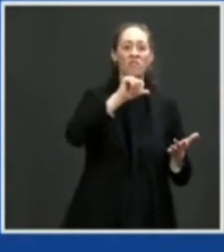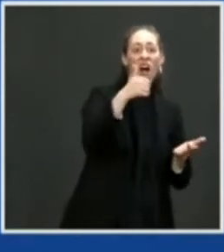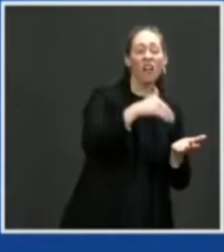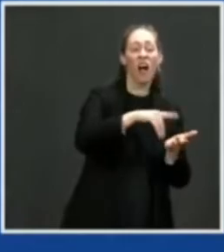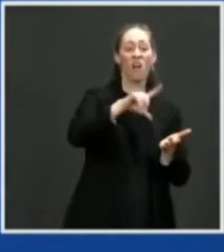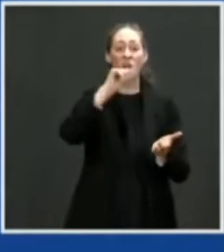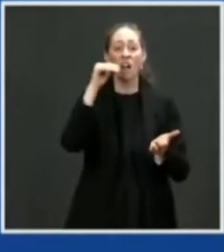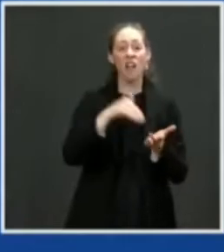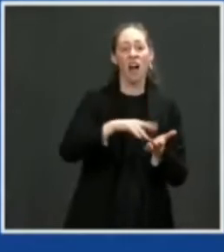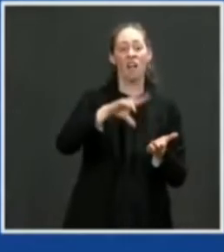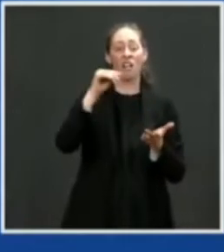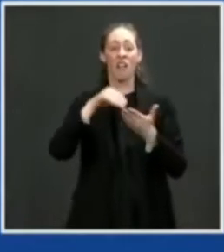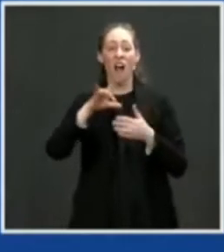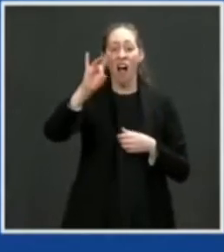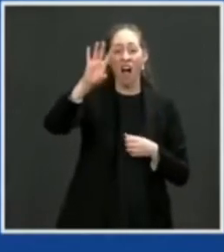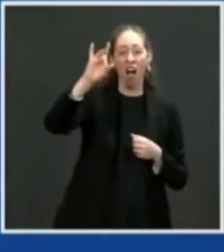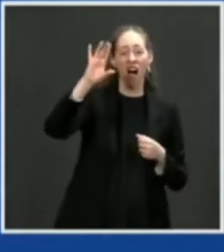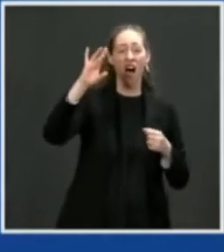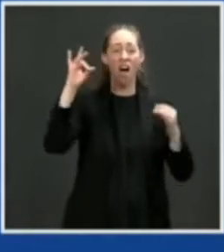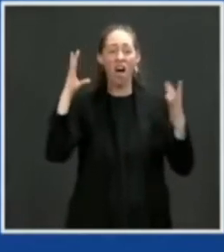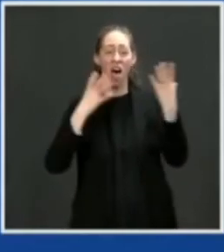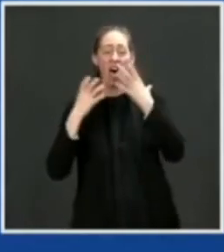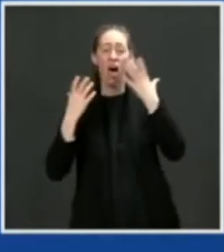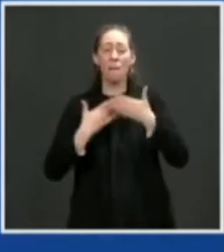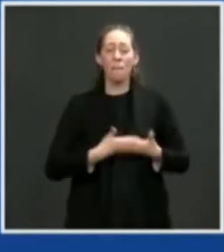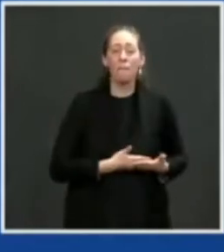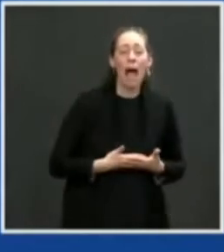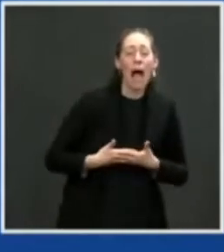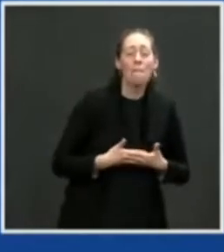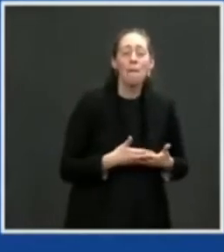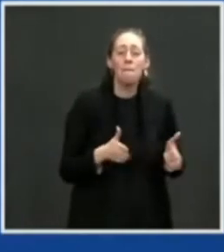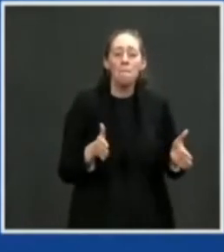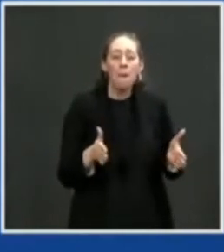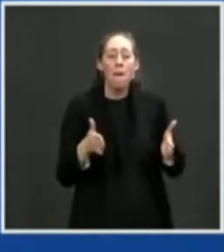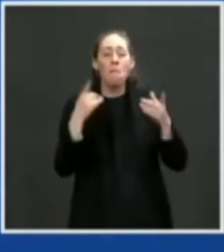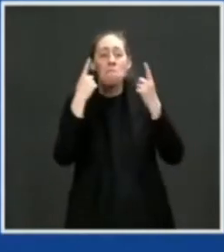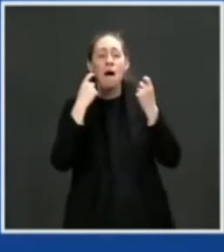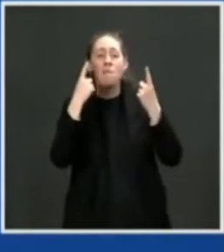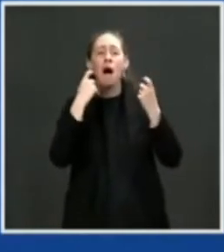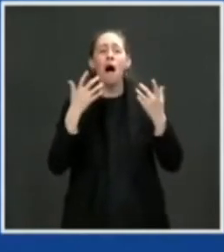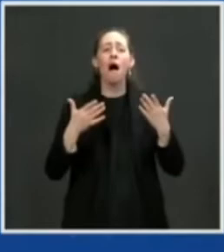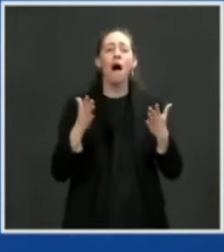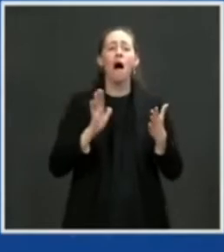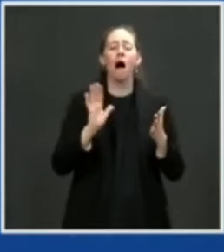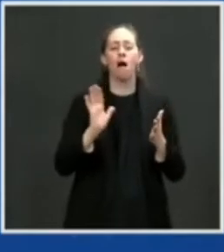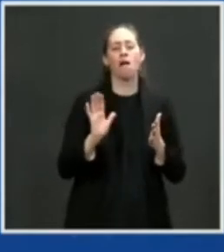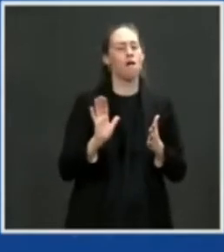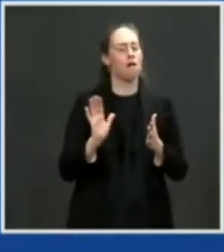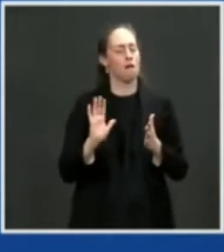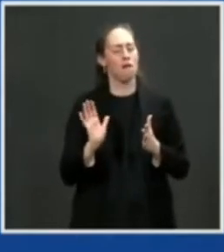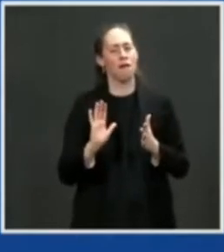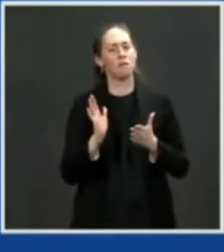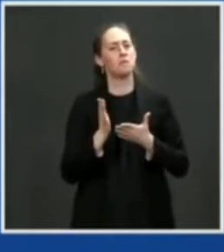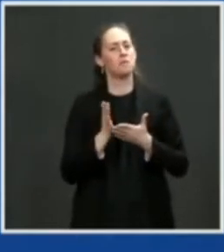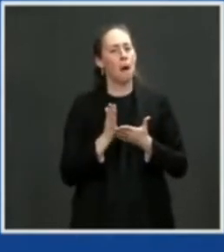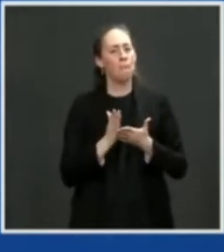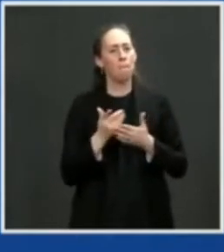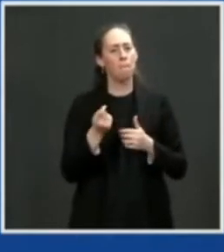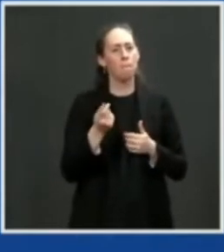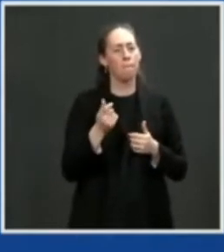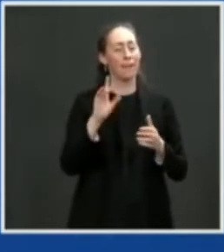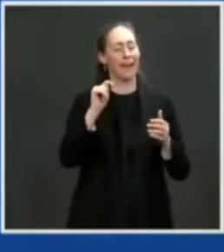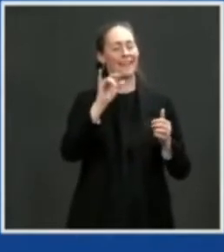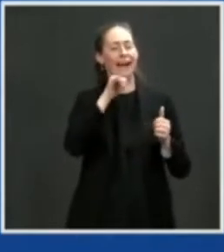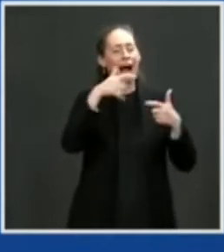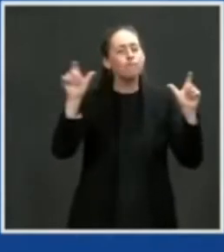facilities that are really little babies crying all night, there's some, that's See, true. they're not really That's kids. why we got to act. And yesterday,